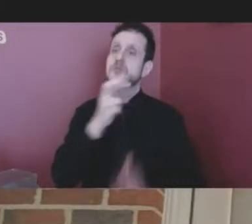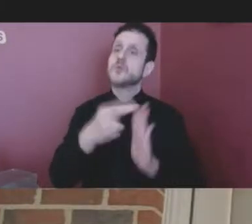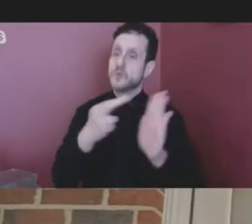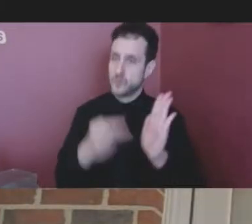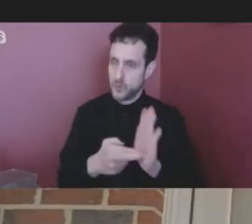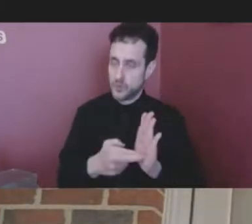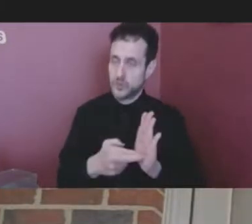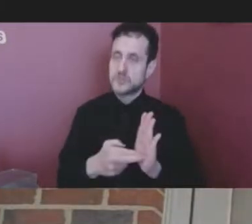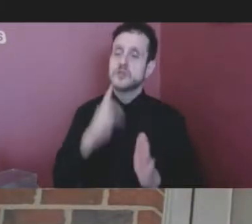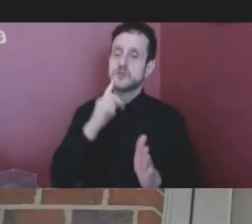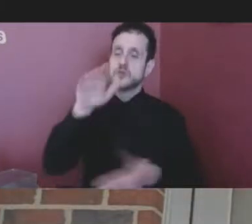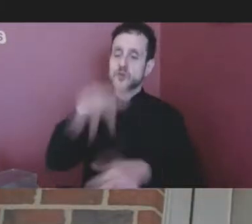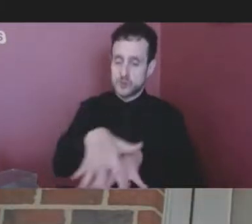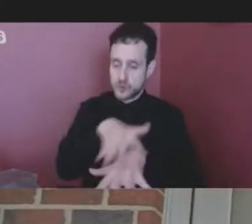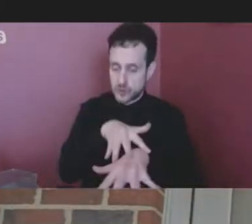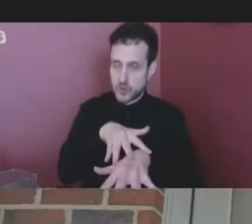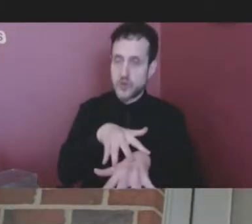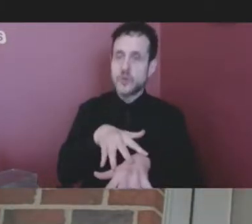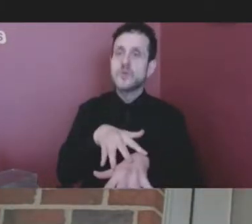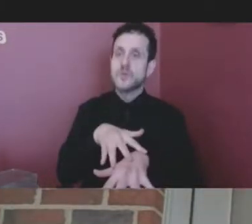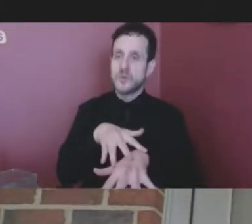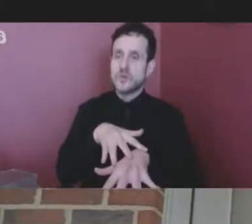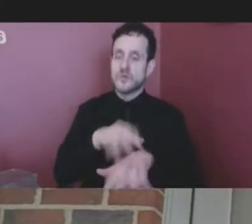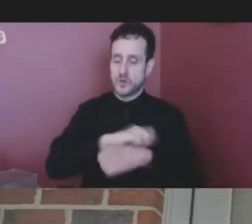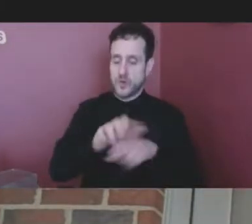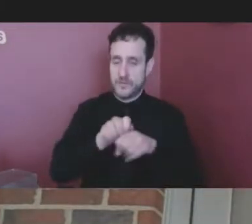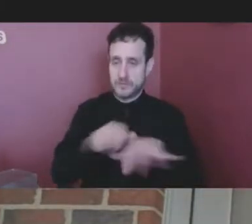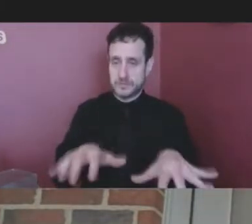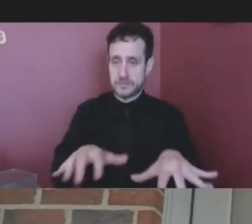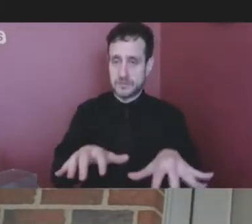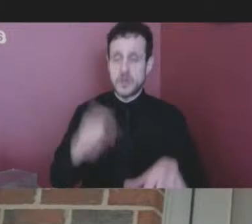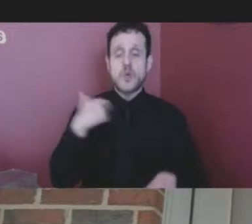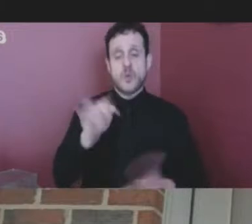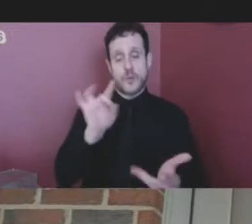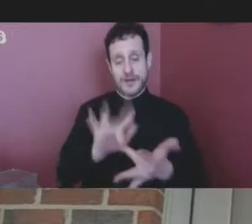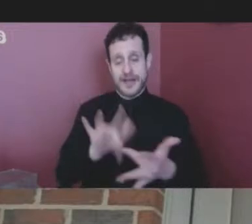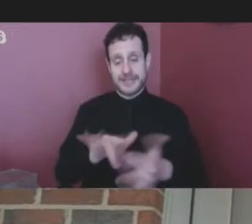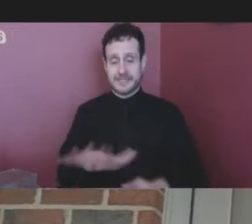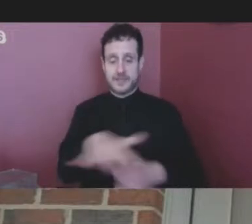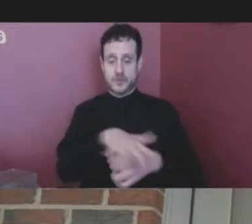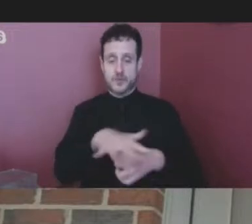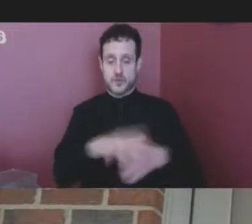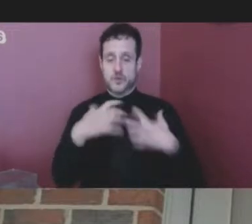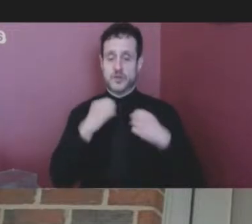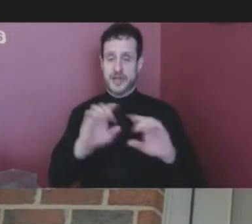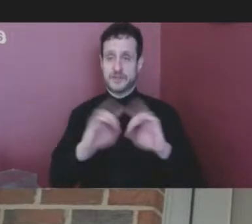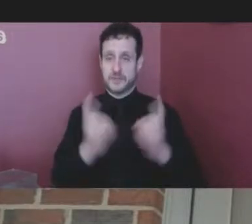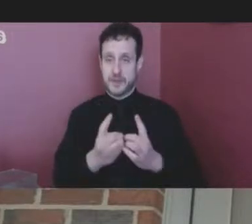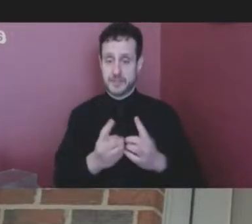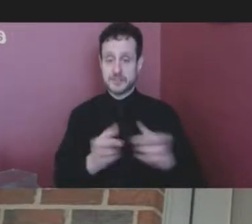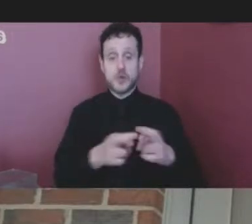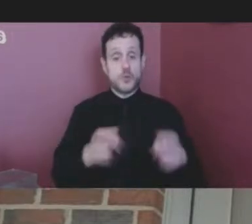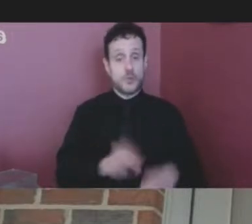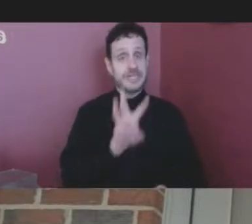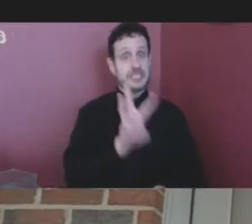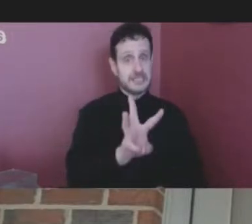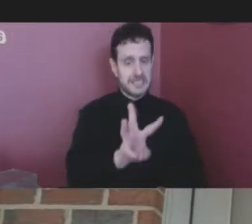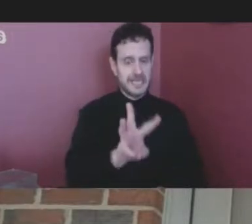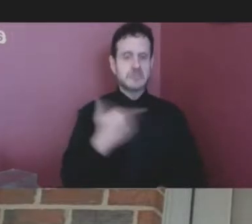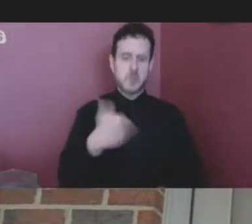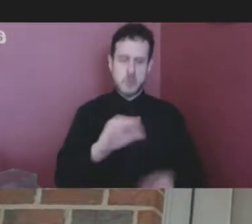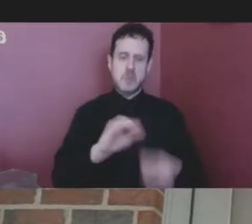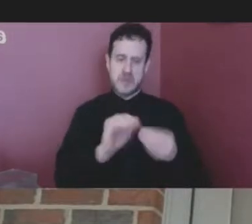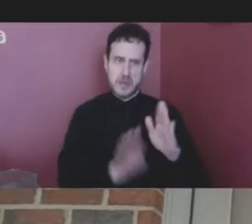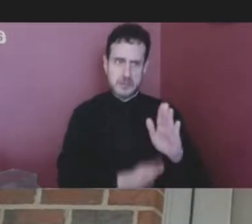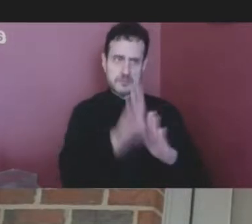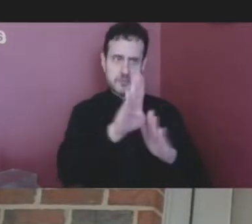efforts. IDPH is in contact with local health departments and community leaders in the region and is encouraging